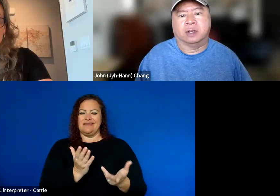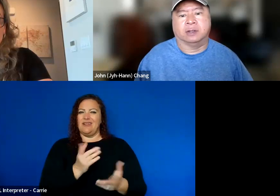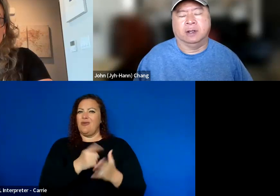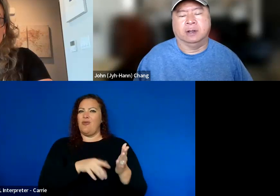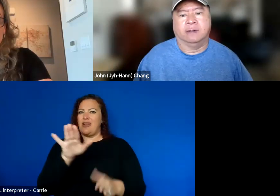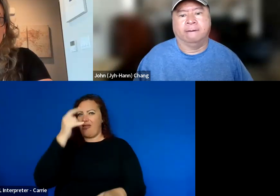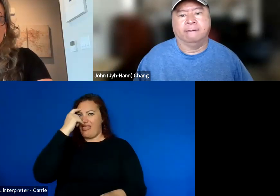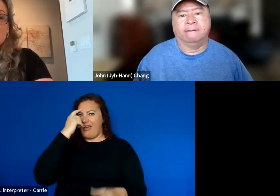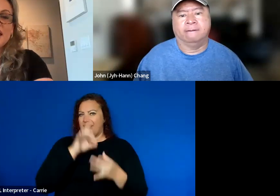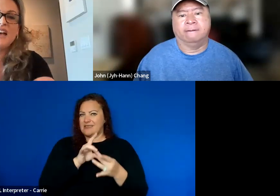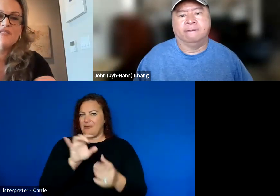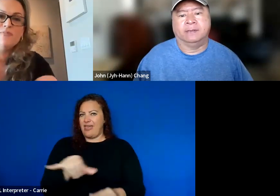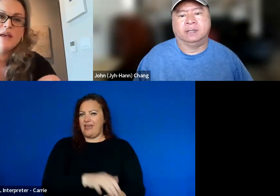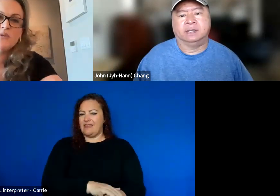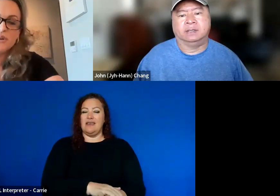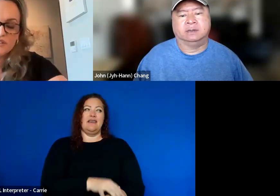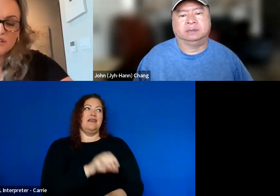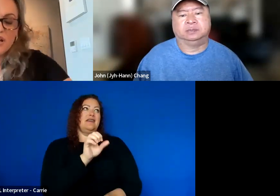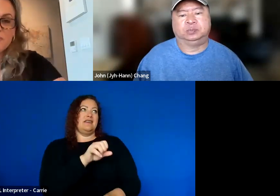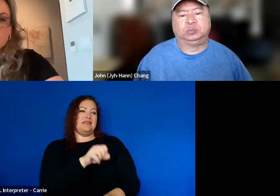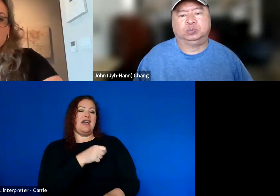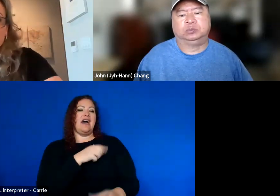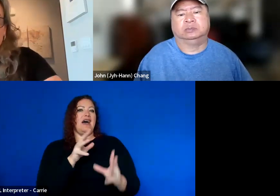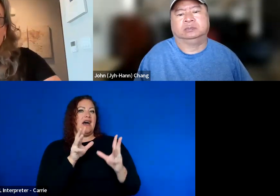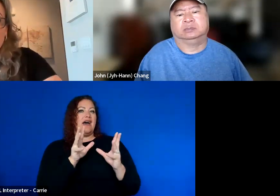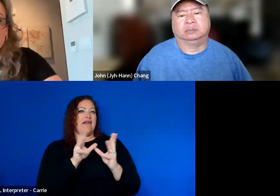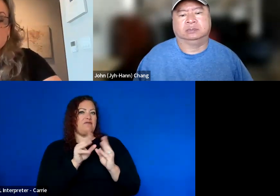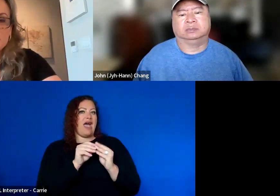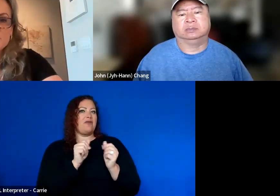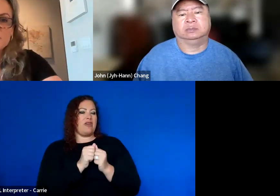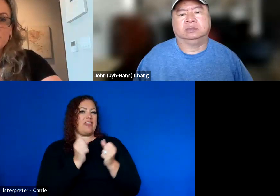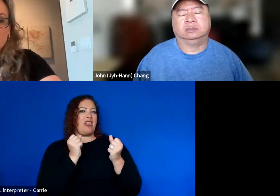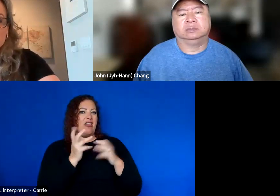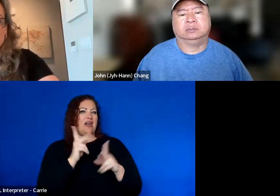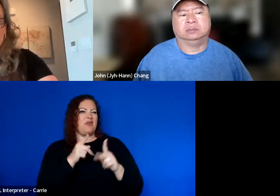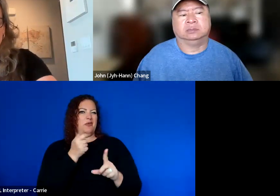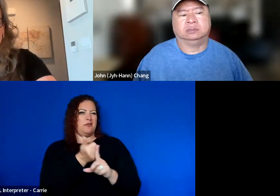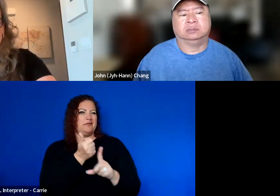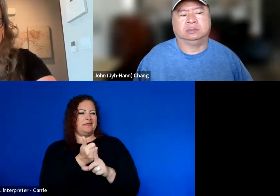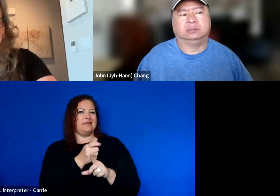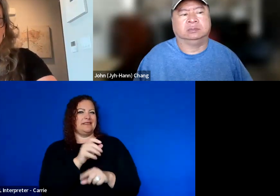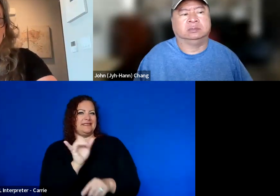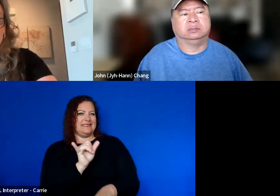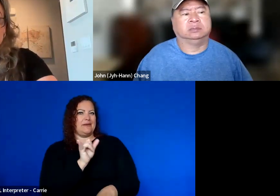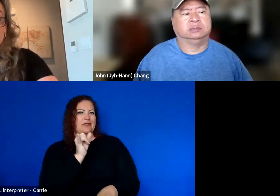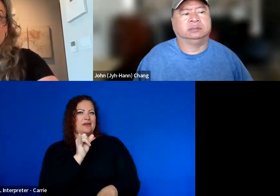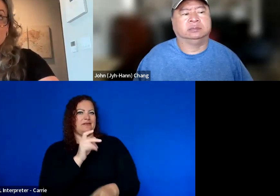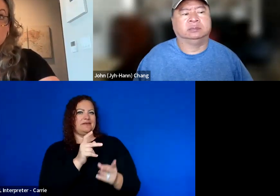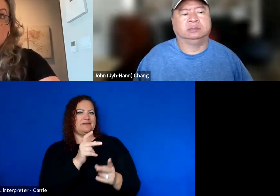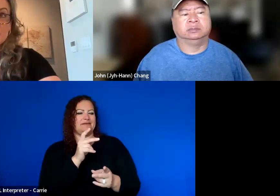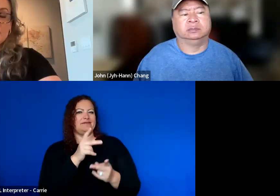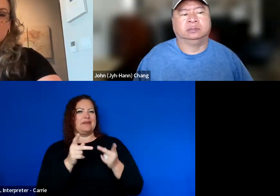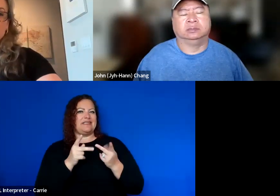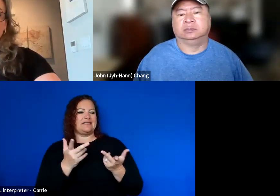are your thoughts on that? Yeah, I've met with a lot of people who are in that position or in that shape. When I was doing